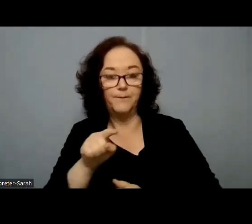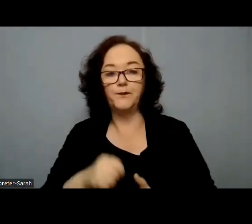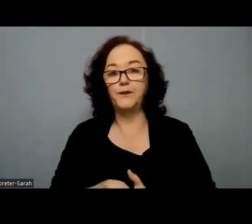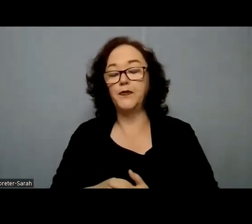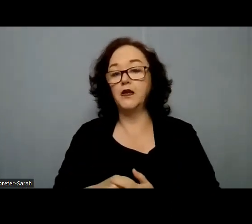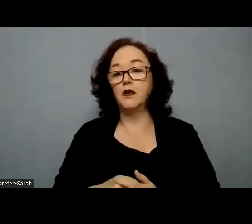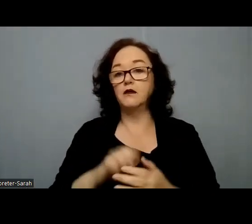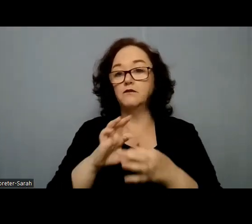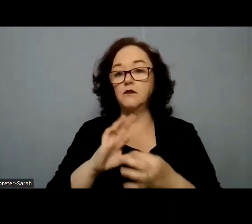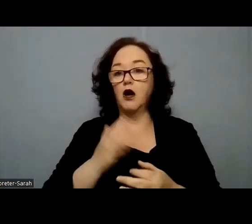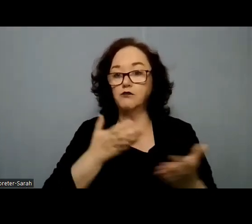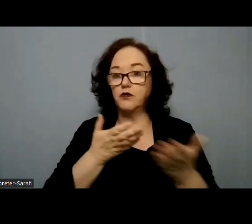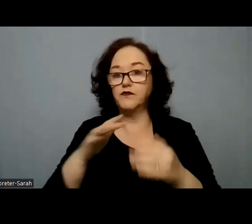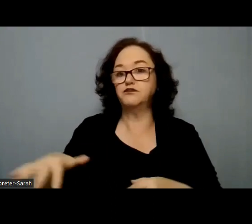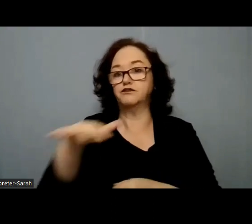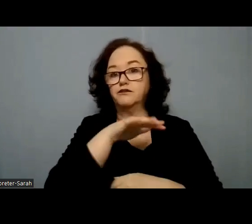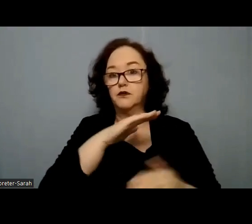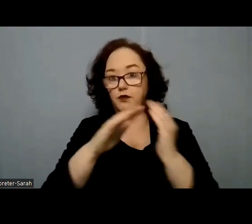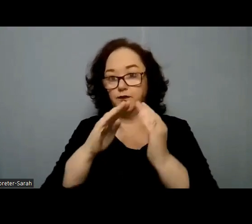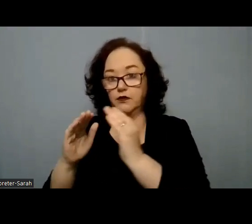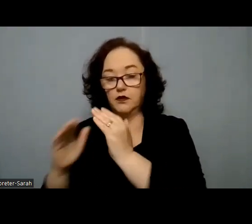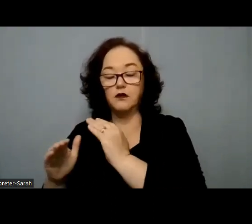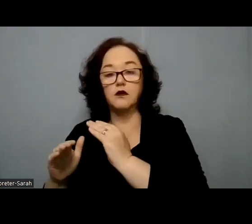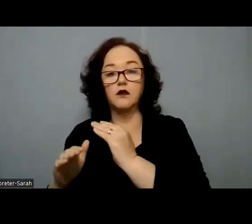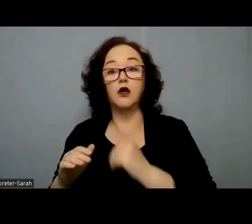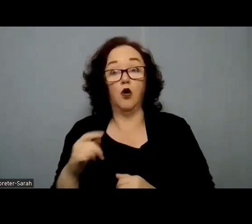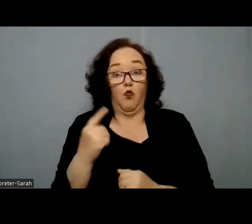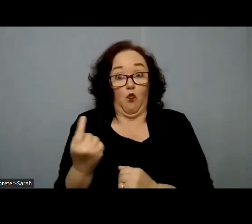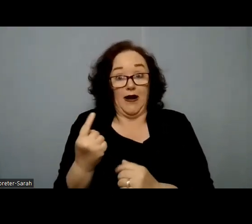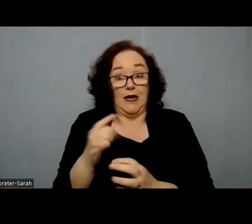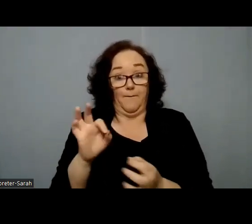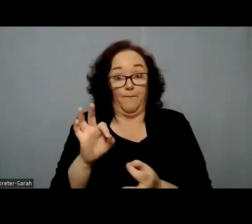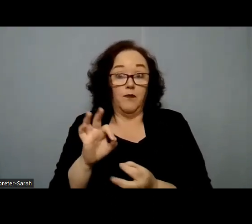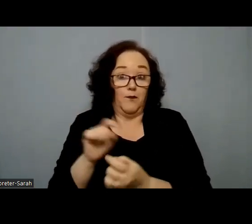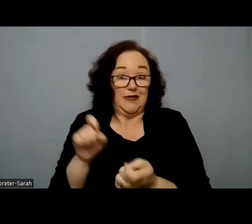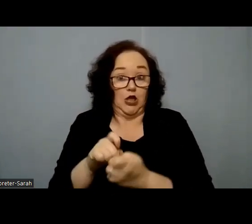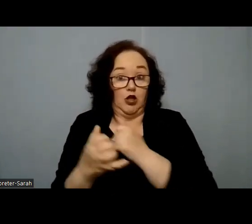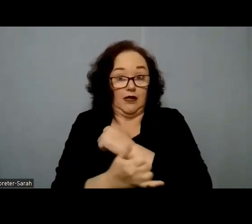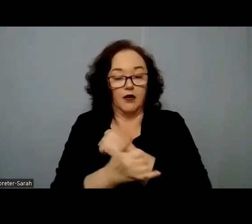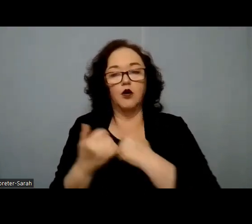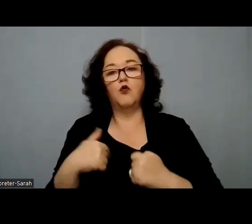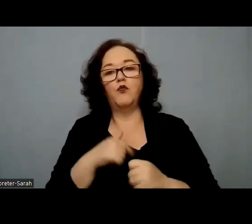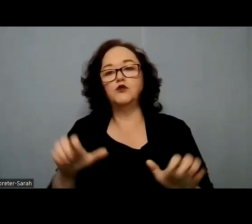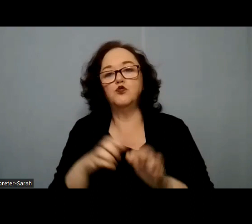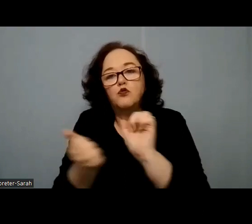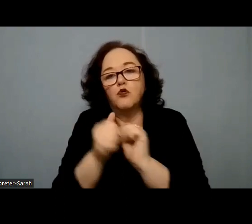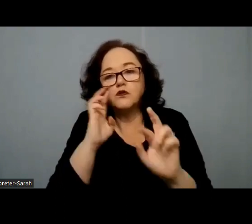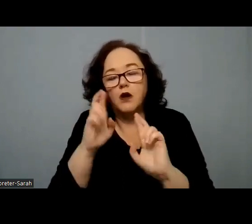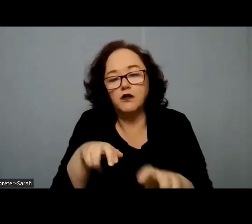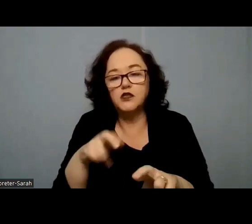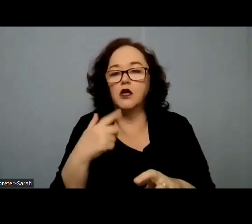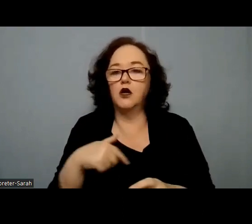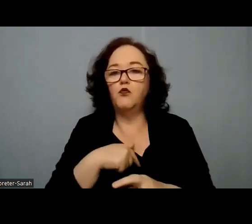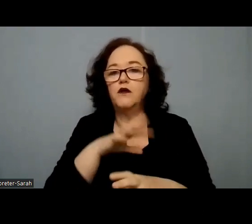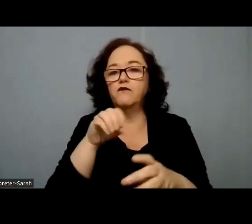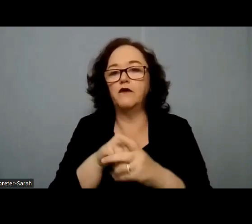our communities. In one of our counties in particular, we do a co-response where we are very involved in Narcan